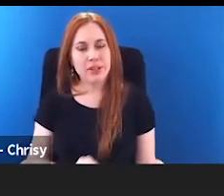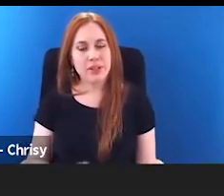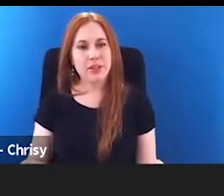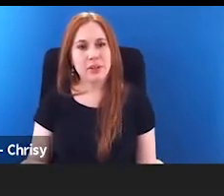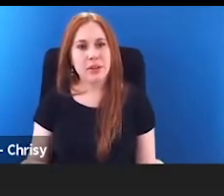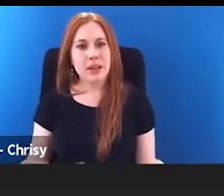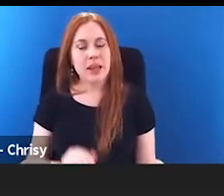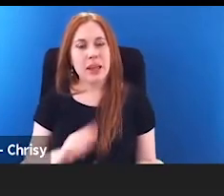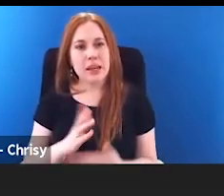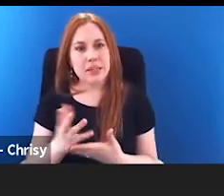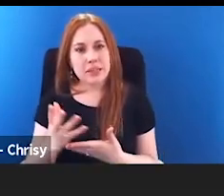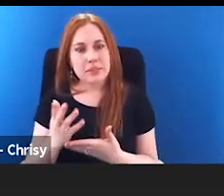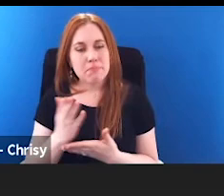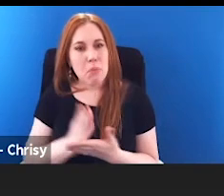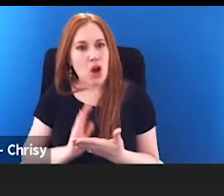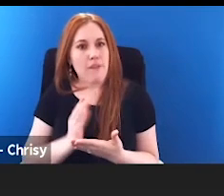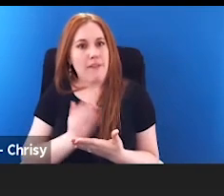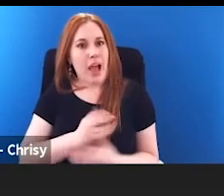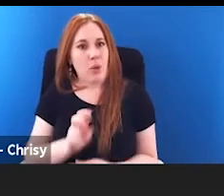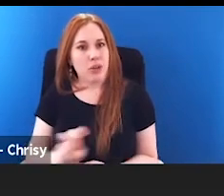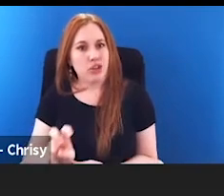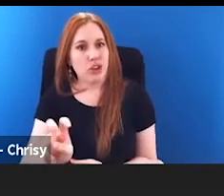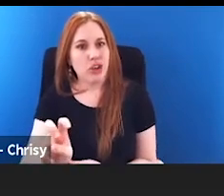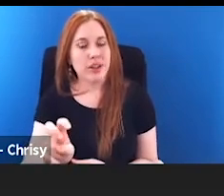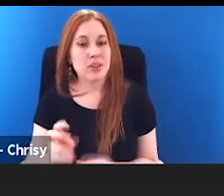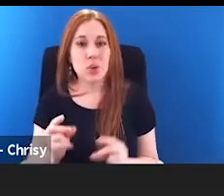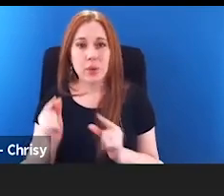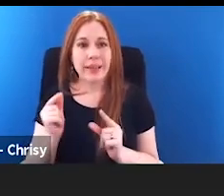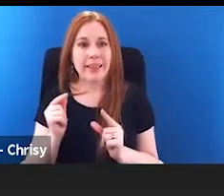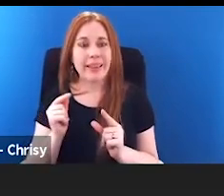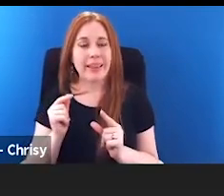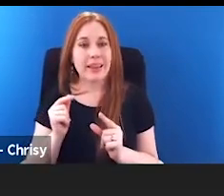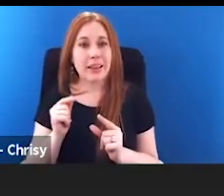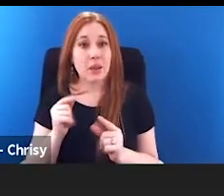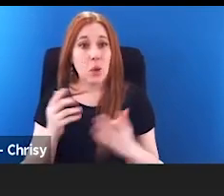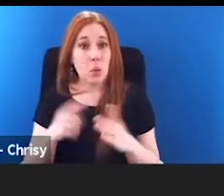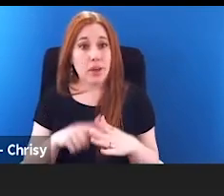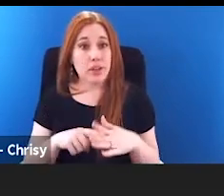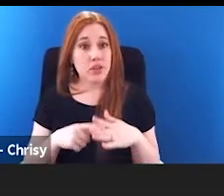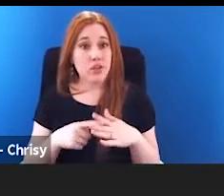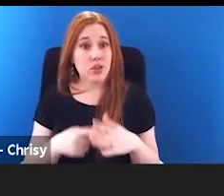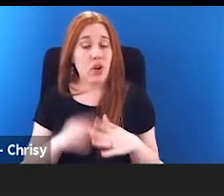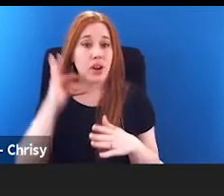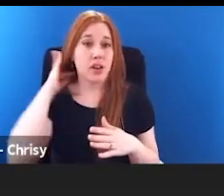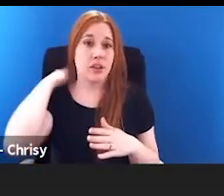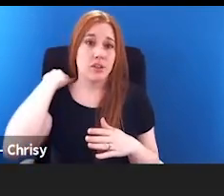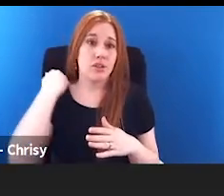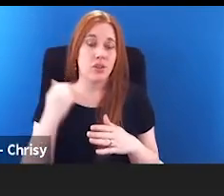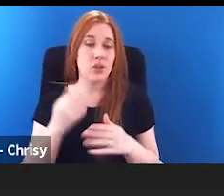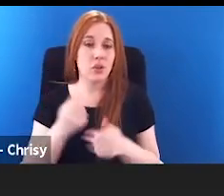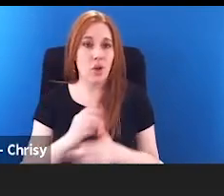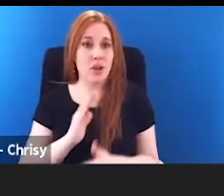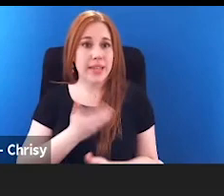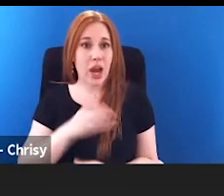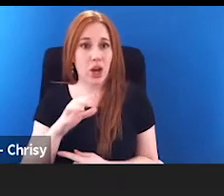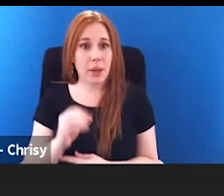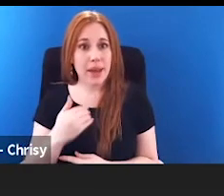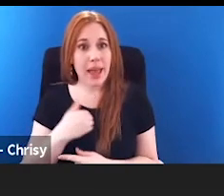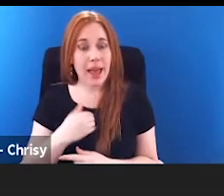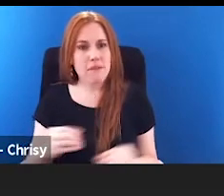of our journey. So quickly, I think what started to get our company to have